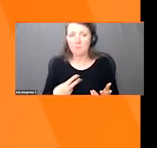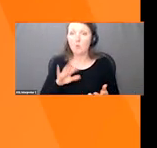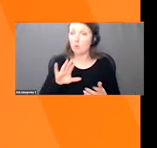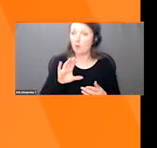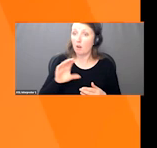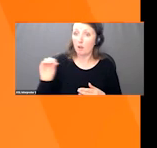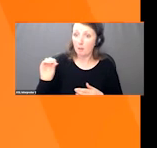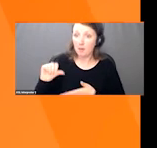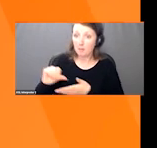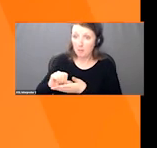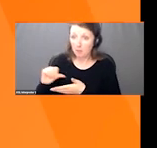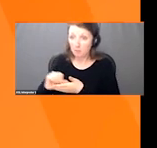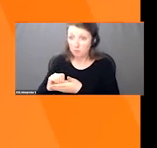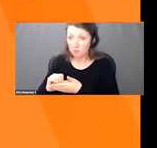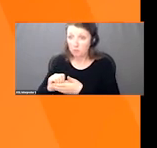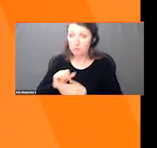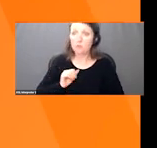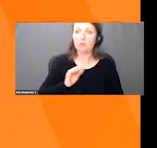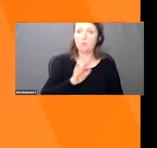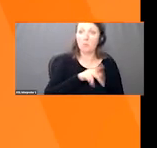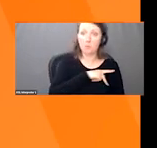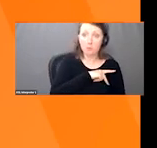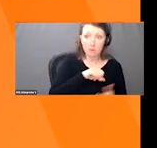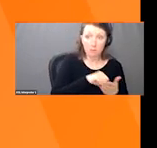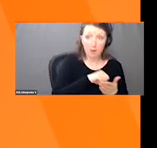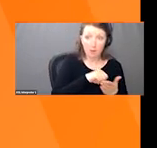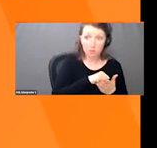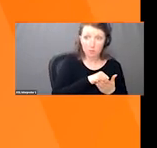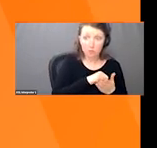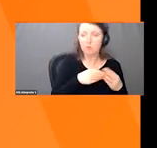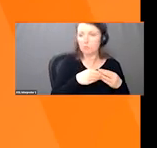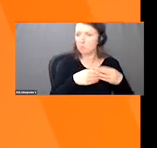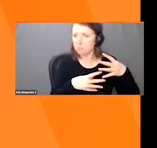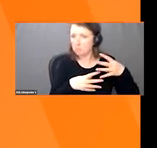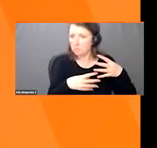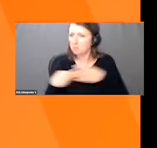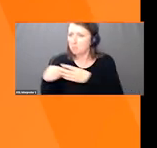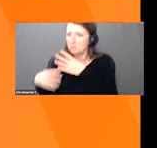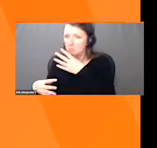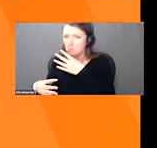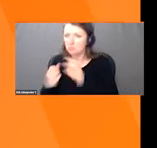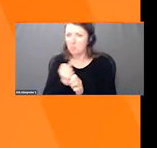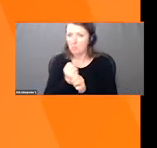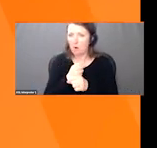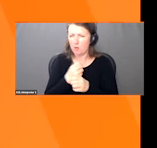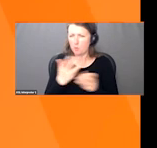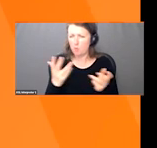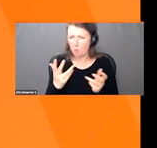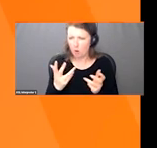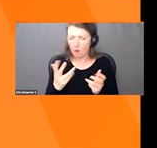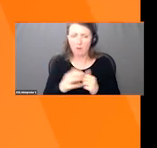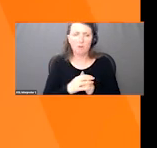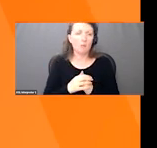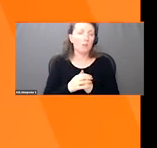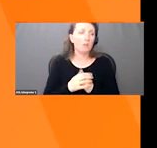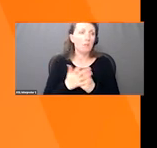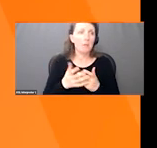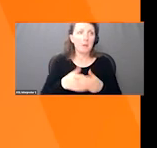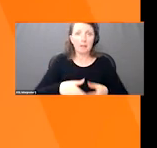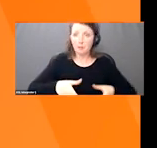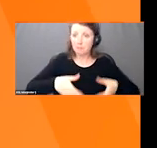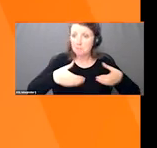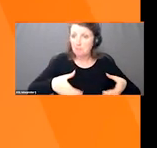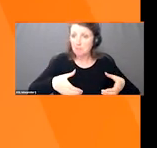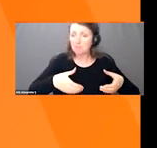can just list the products that you offer. So ideally there are packages of services or